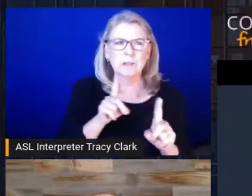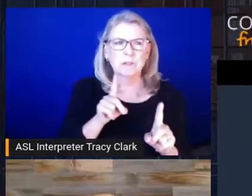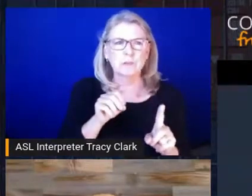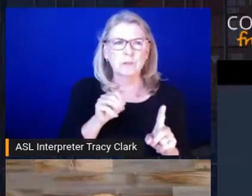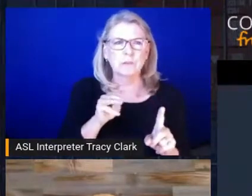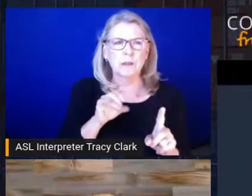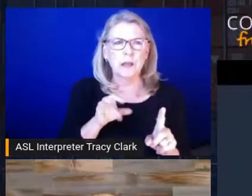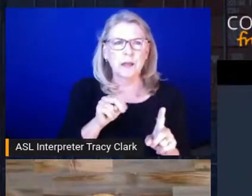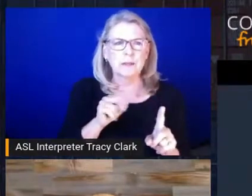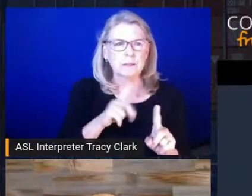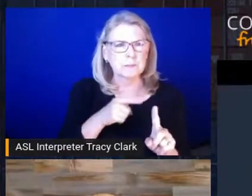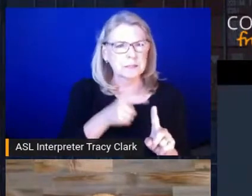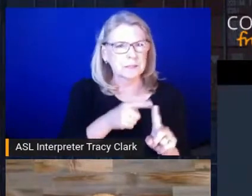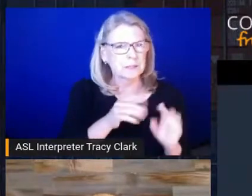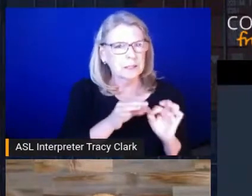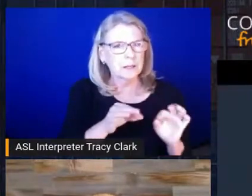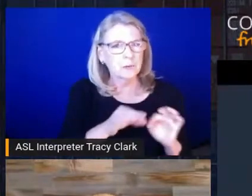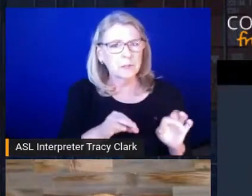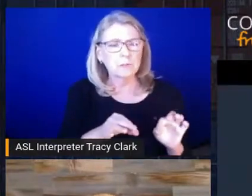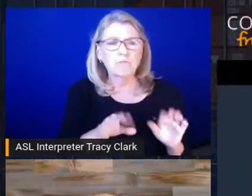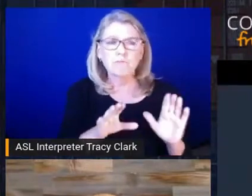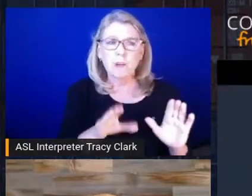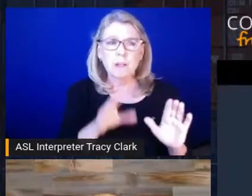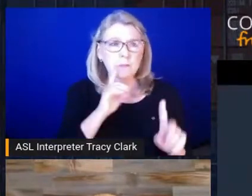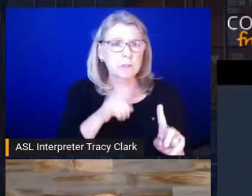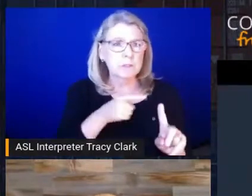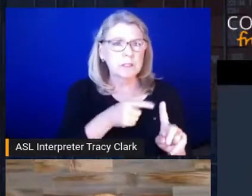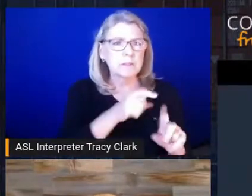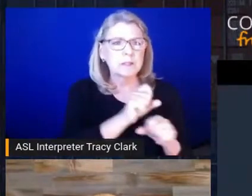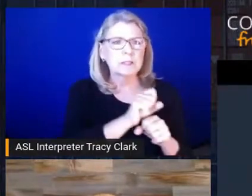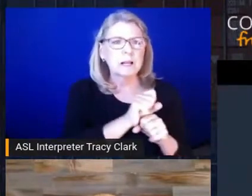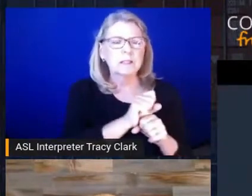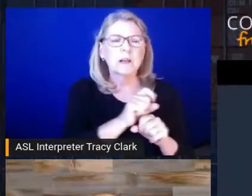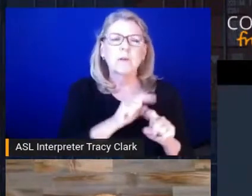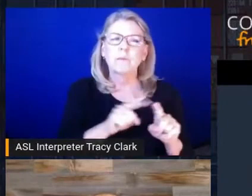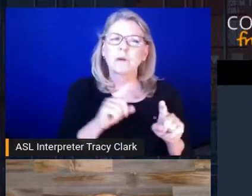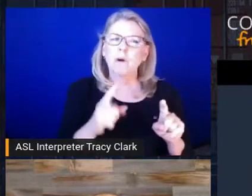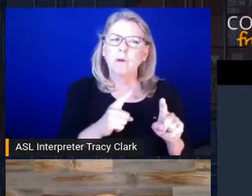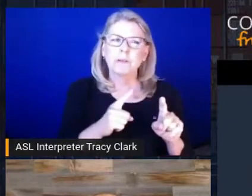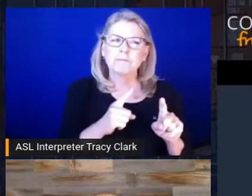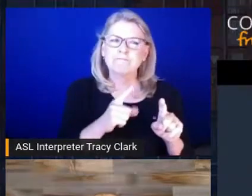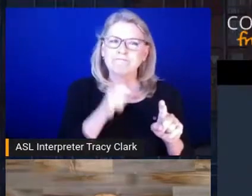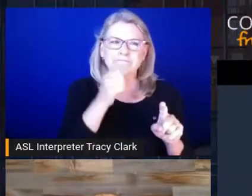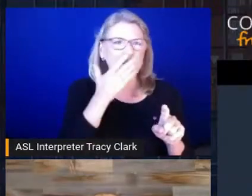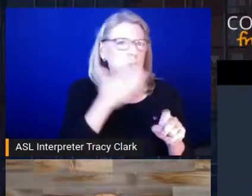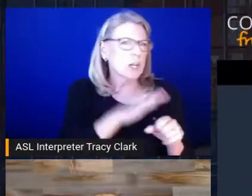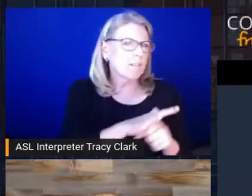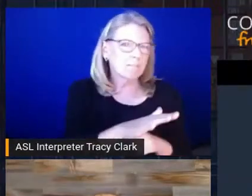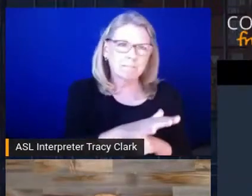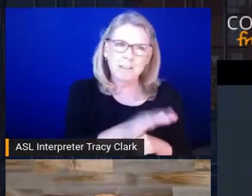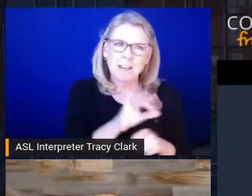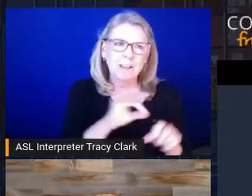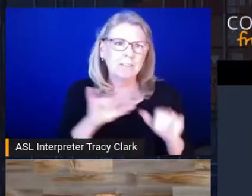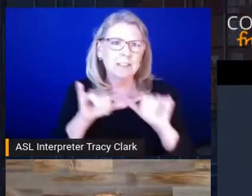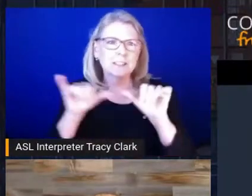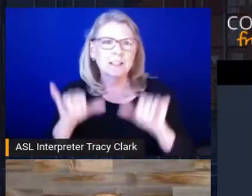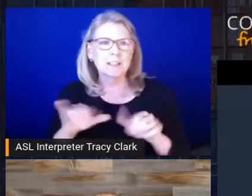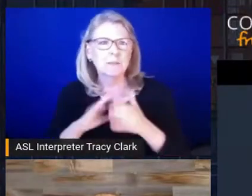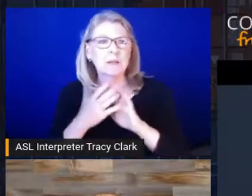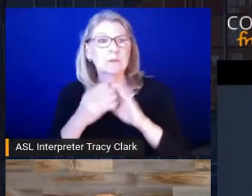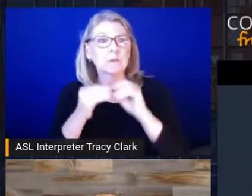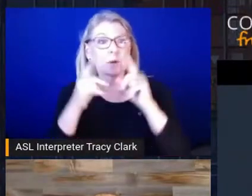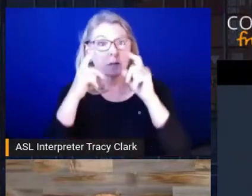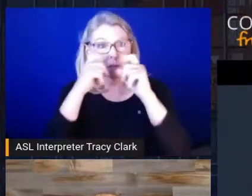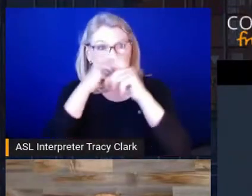tasks, but to me always seem to fall short when our systems become more complex. We then create entire tool chains to maintain